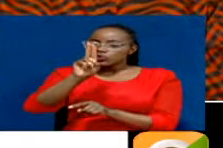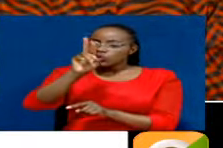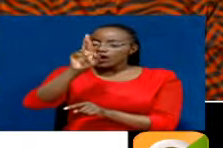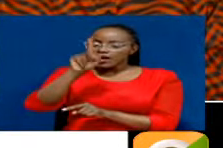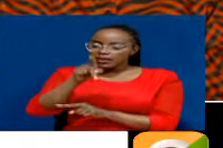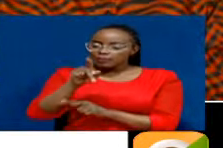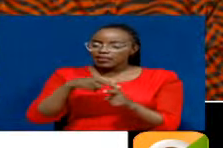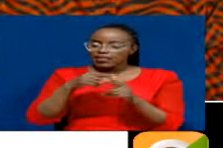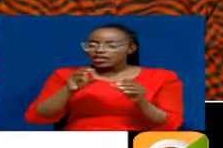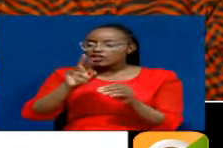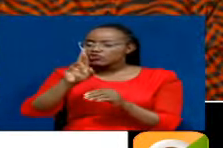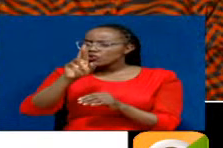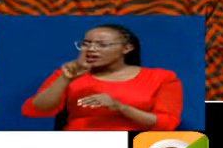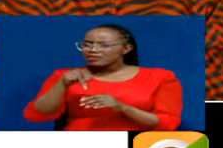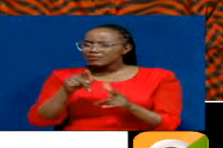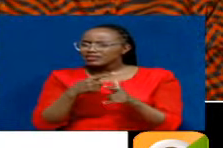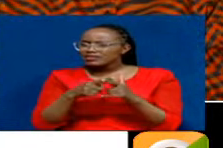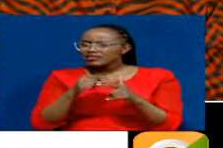URP to